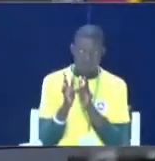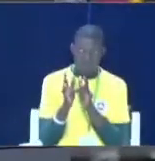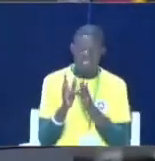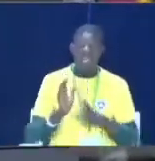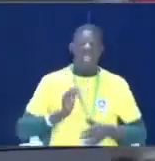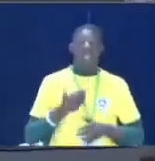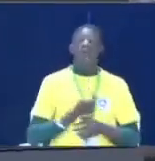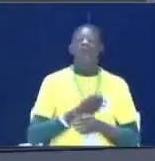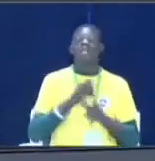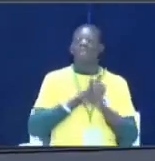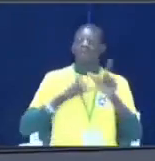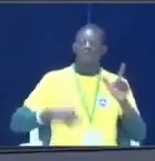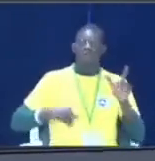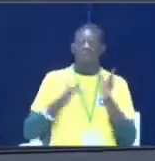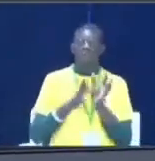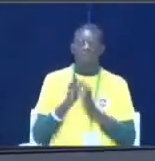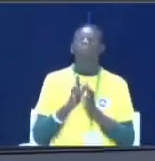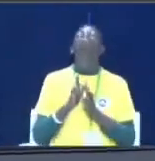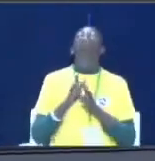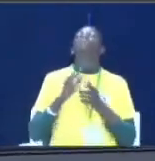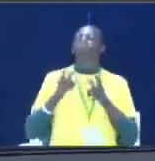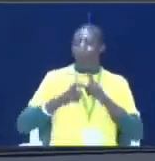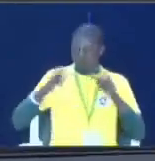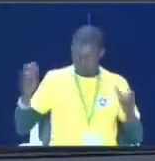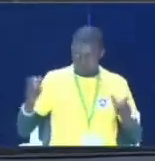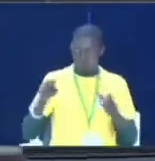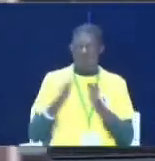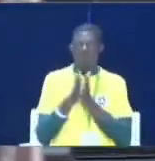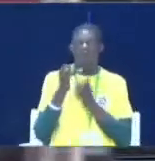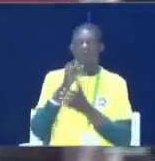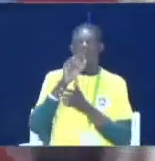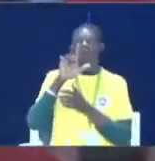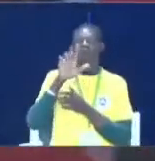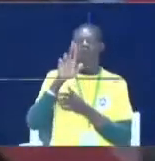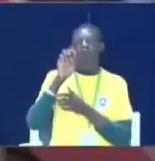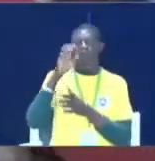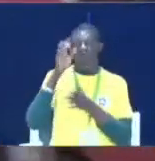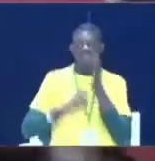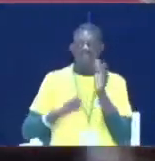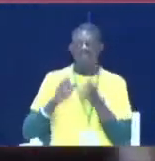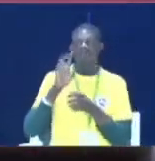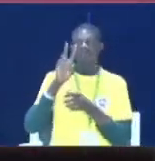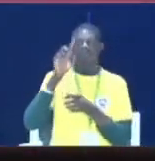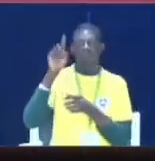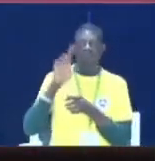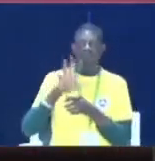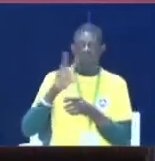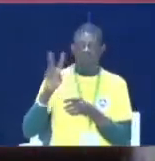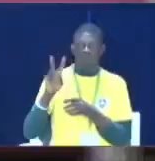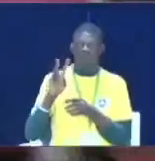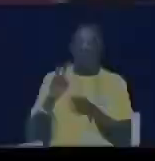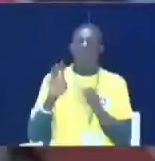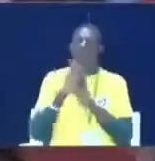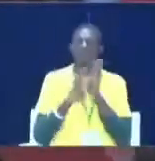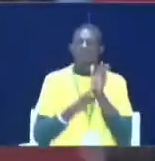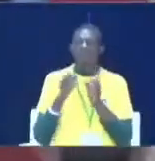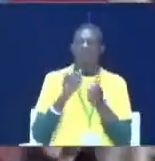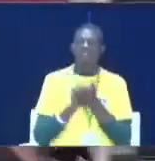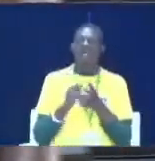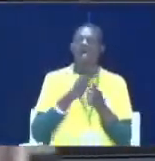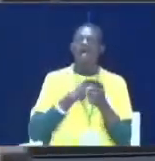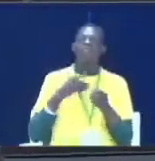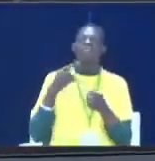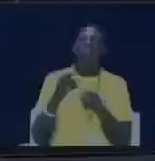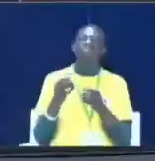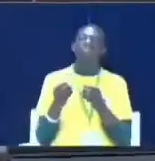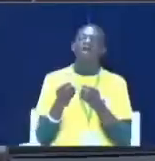our Lord and Savior, enlarged. The Bible told us in the book of Luke chapter 2 verse 52. Luke chapter 2 verse 52. The Bible says, and the boy